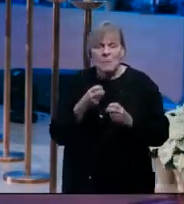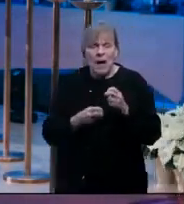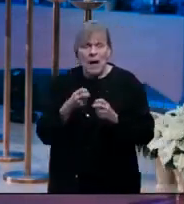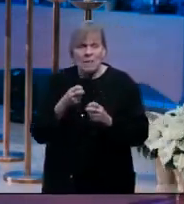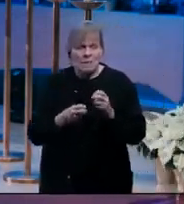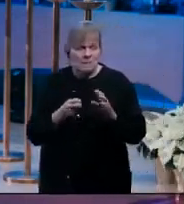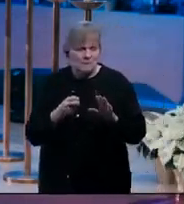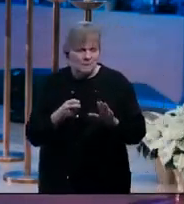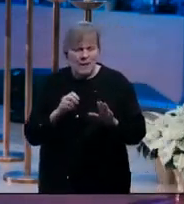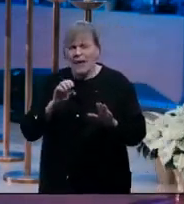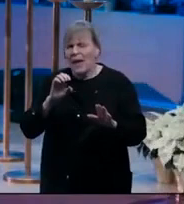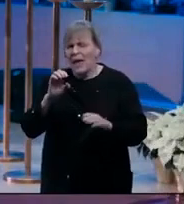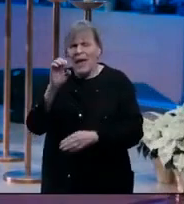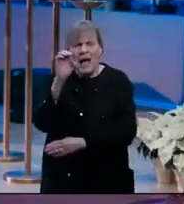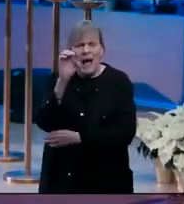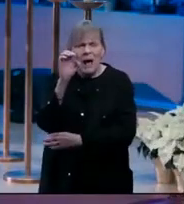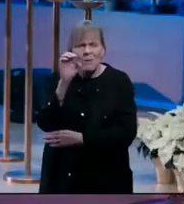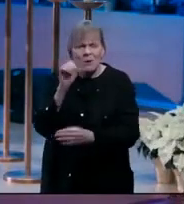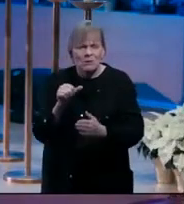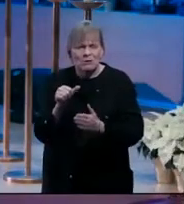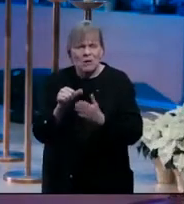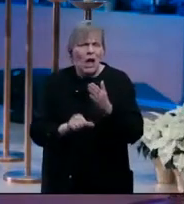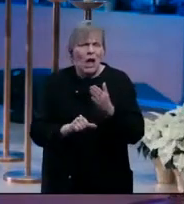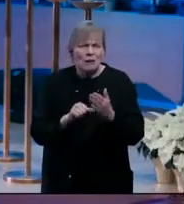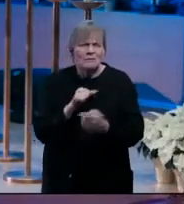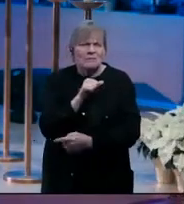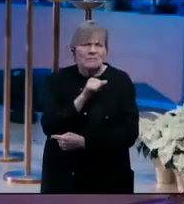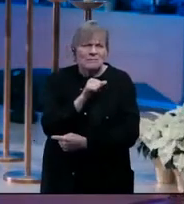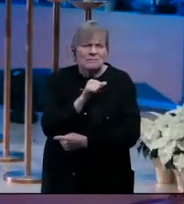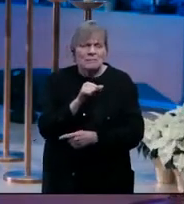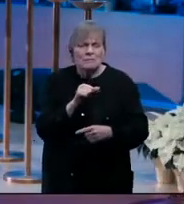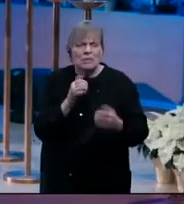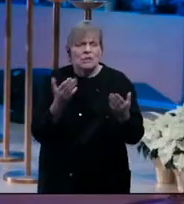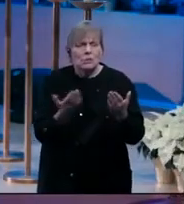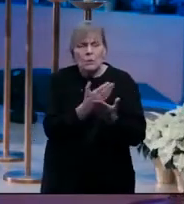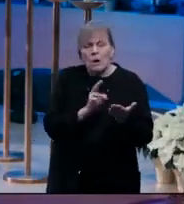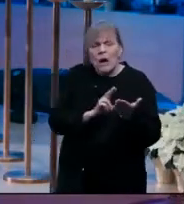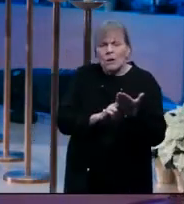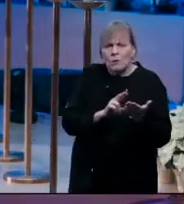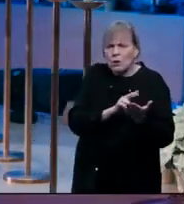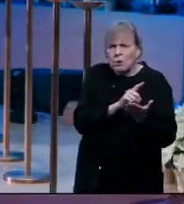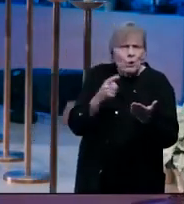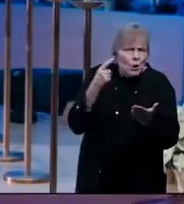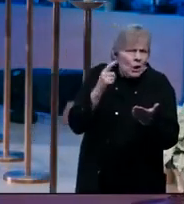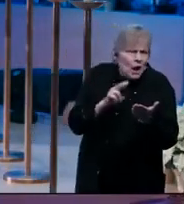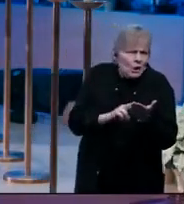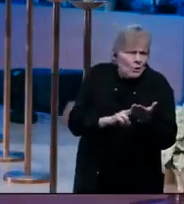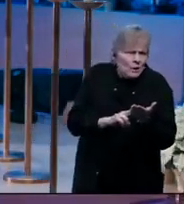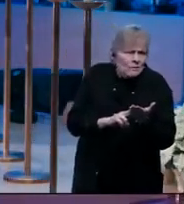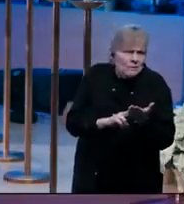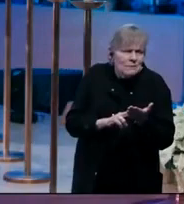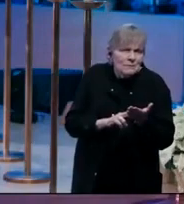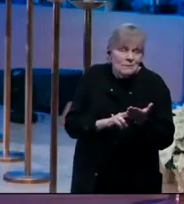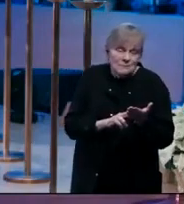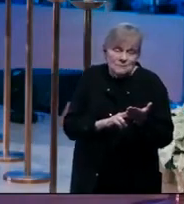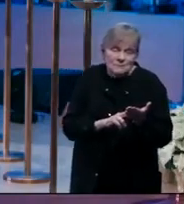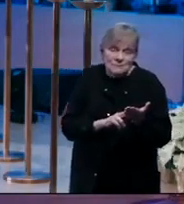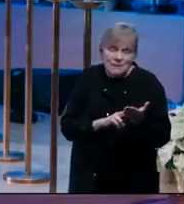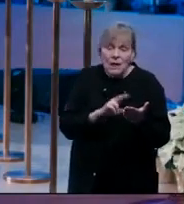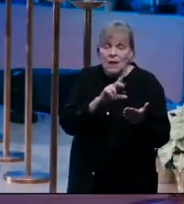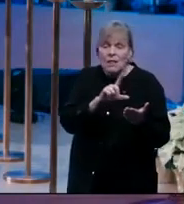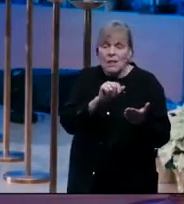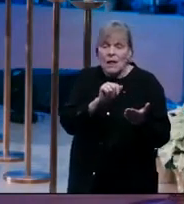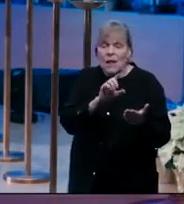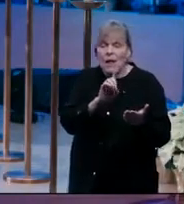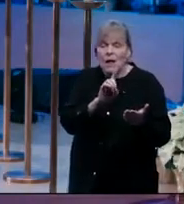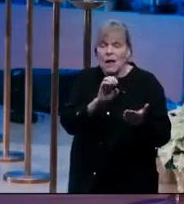just blew out his elbow and had Tommy John surgery on it, but he got a new contract. Maybe some of you have heard about this contract with the Los